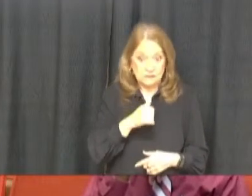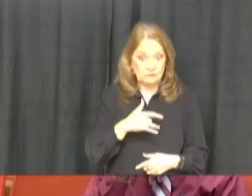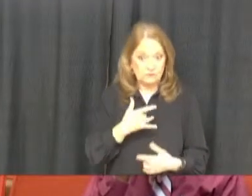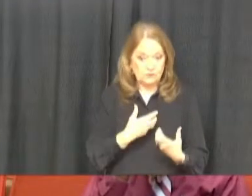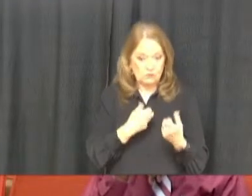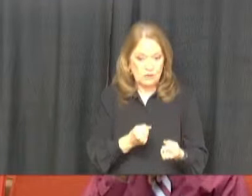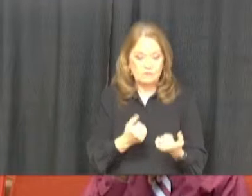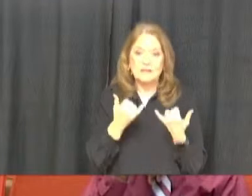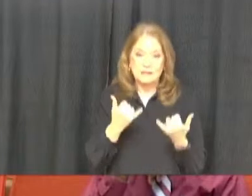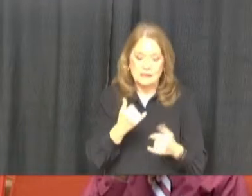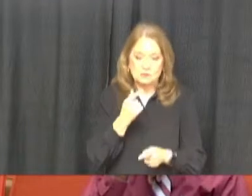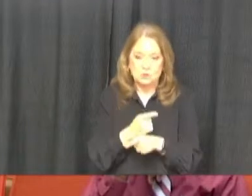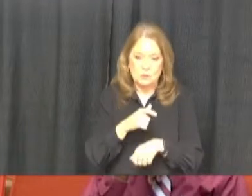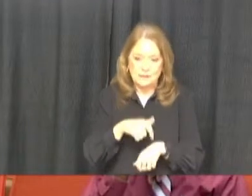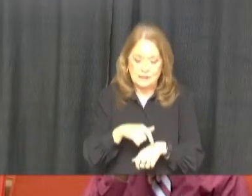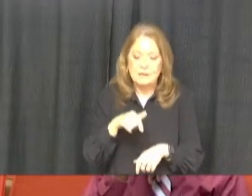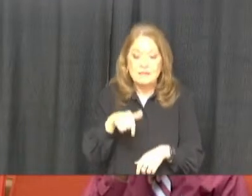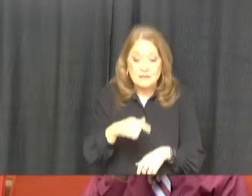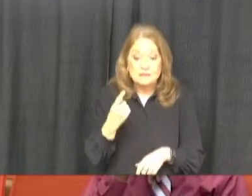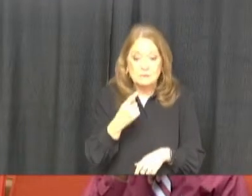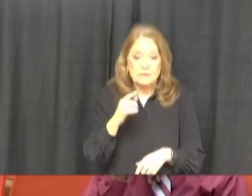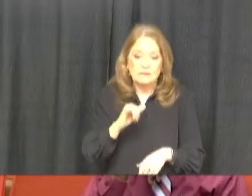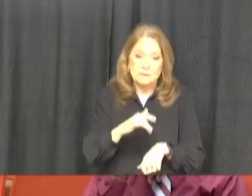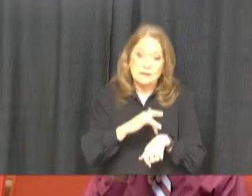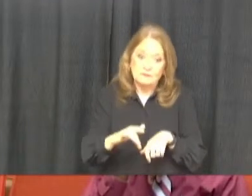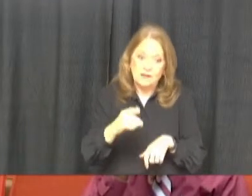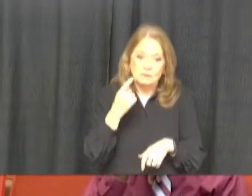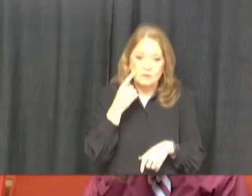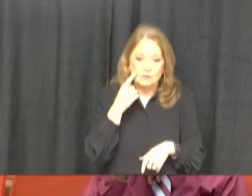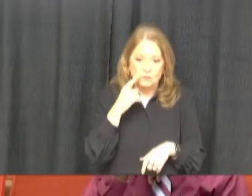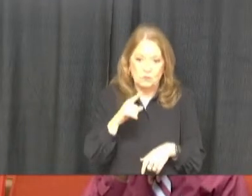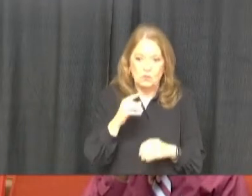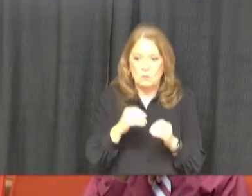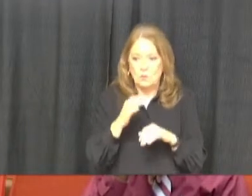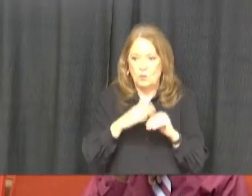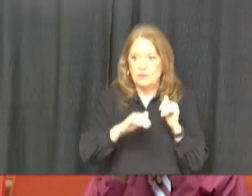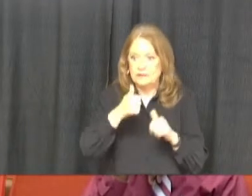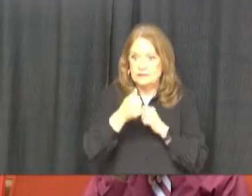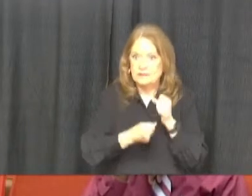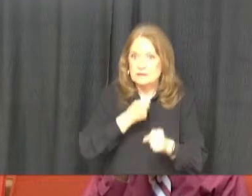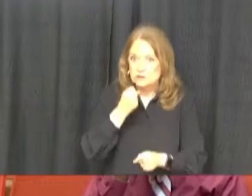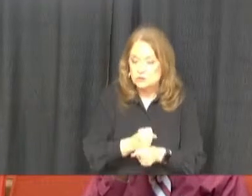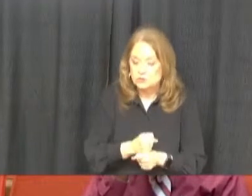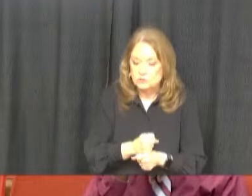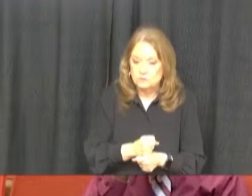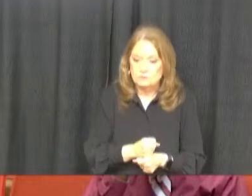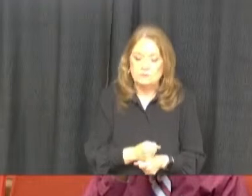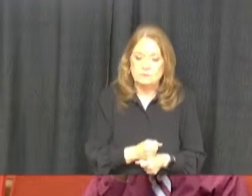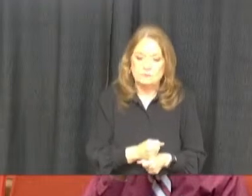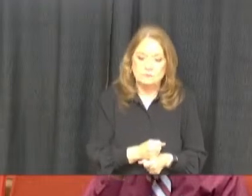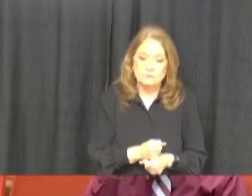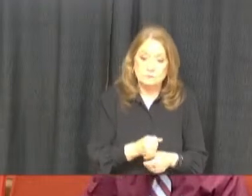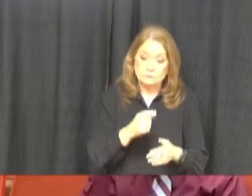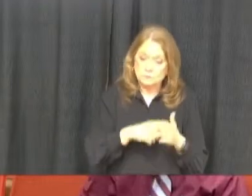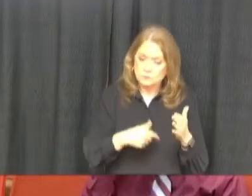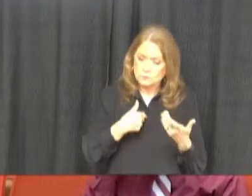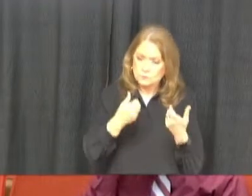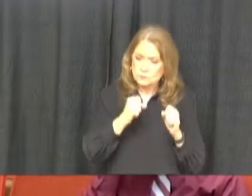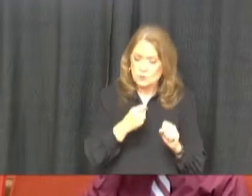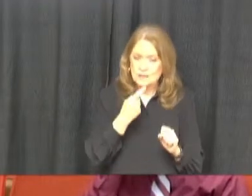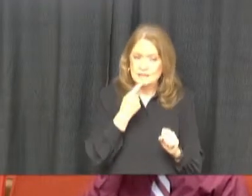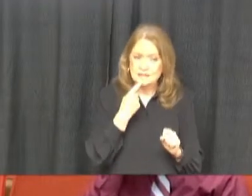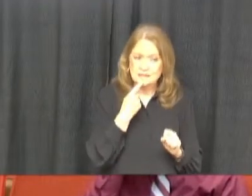time to do this. This has been something that has been available for well over a decade. And what I'm trying to